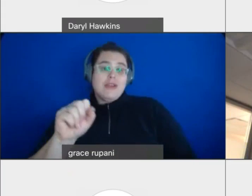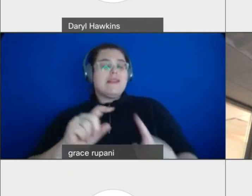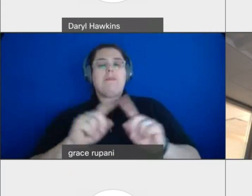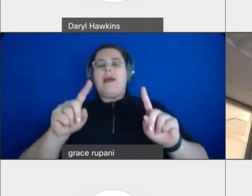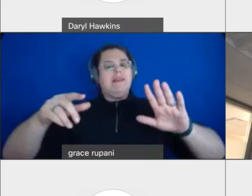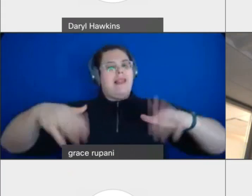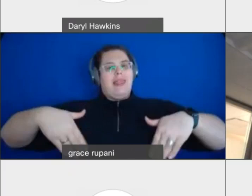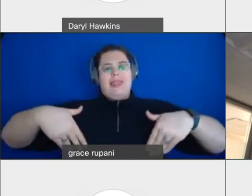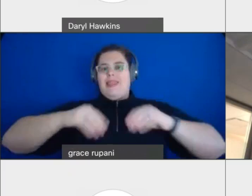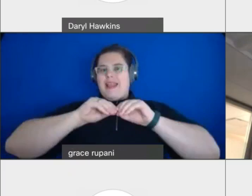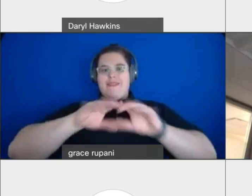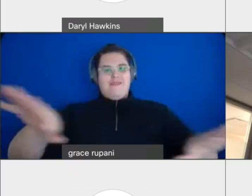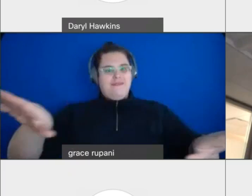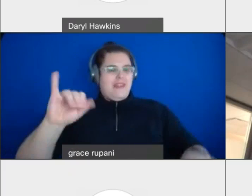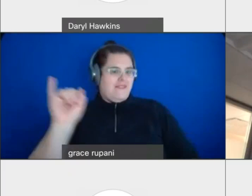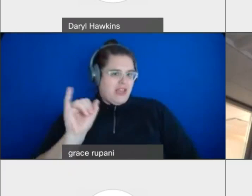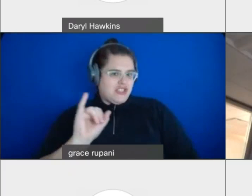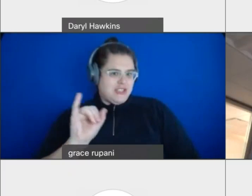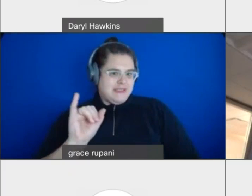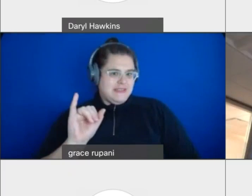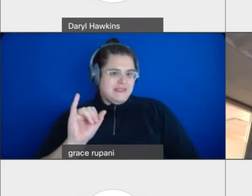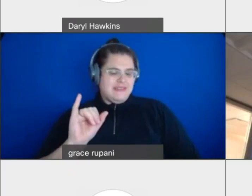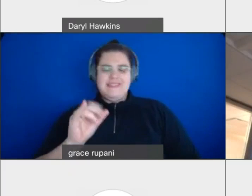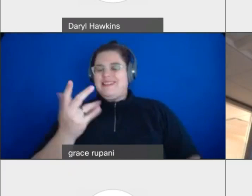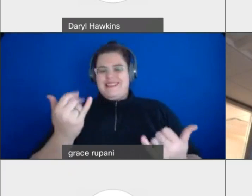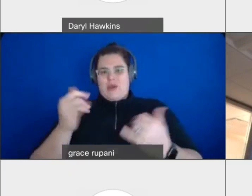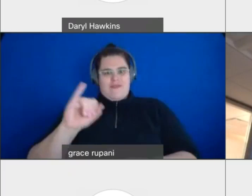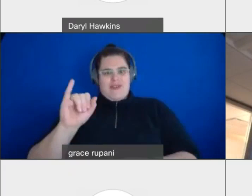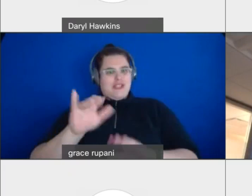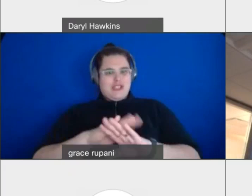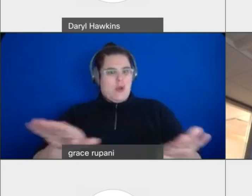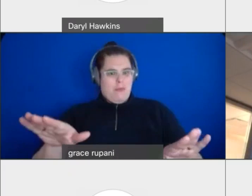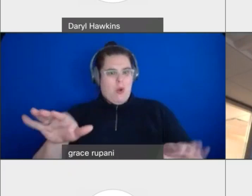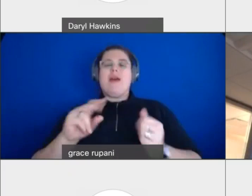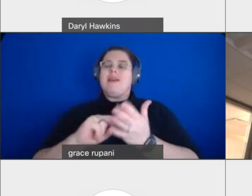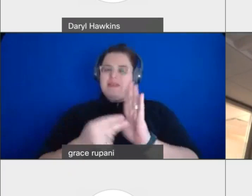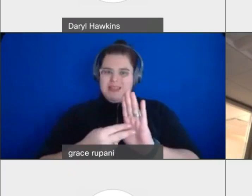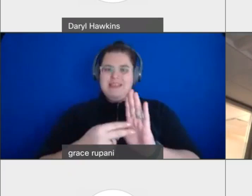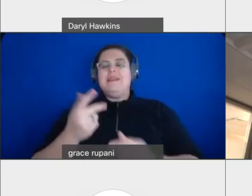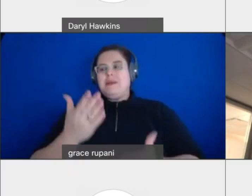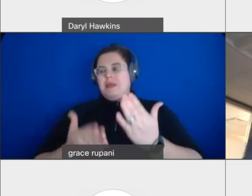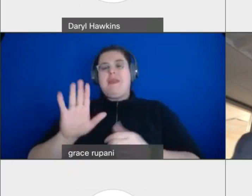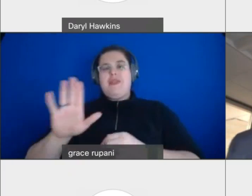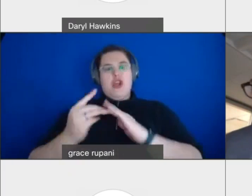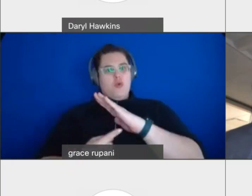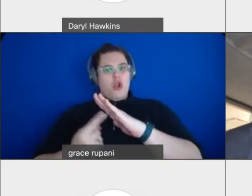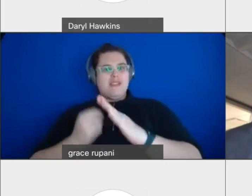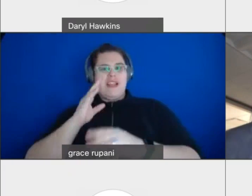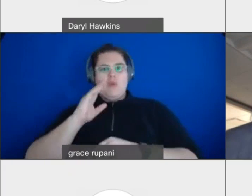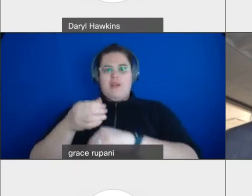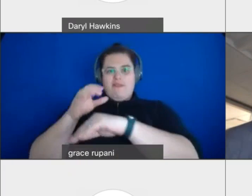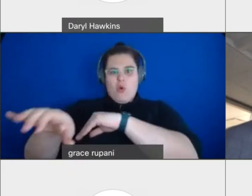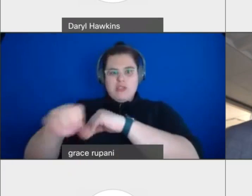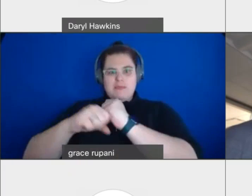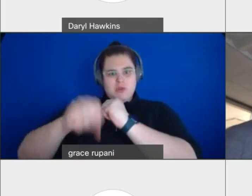unnecessarily prolonging their isolation period when they are no longer at risk of transmitting it to others. So our